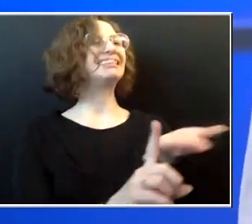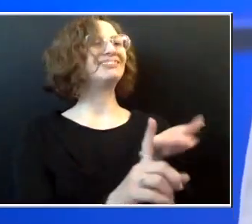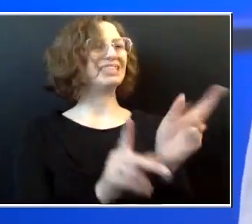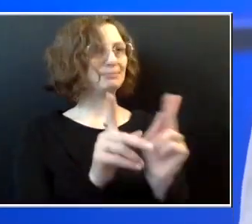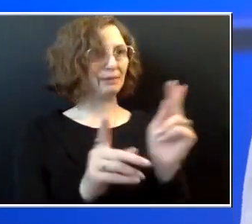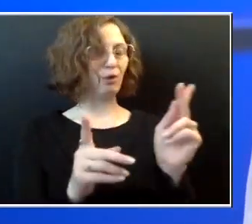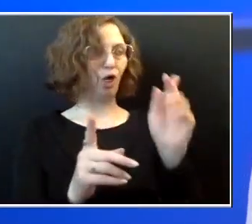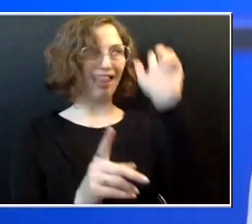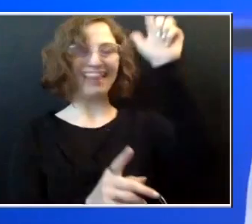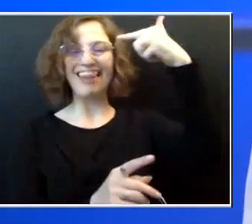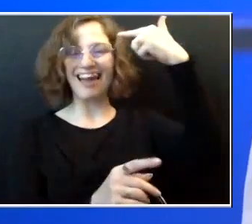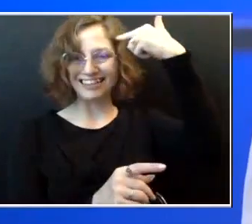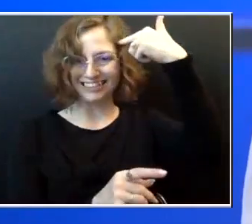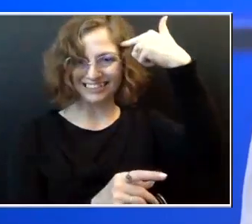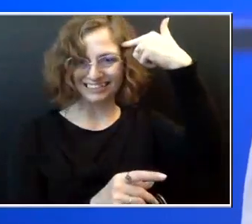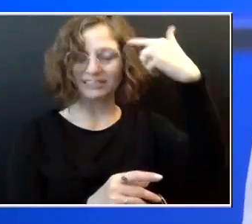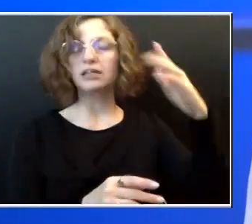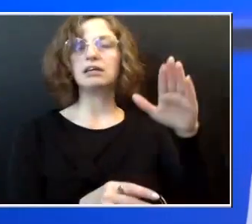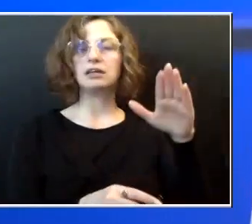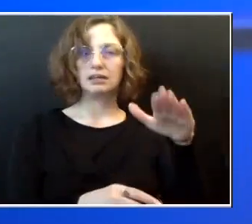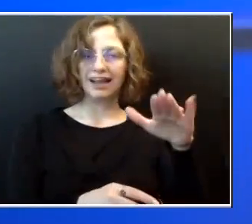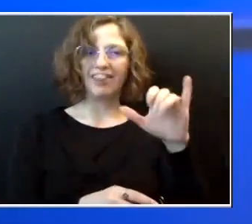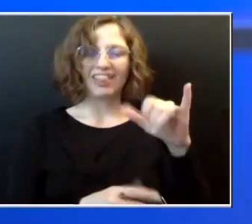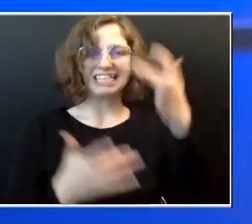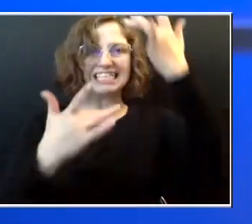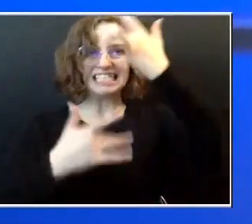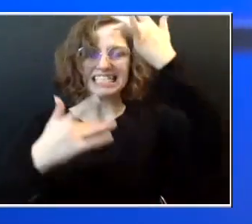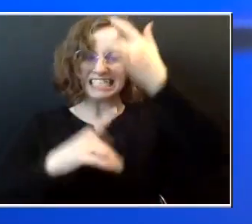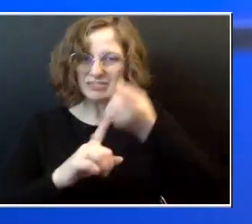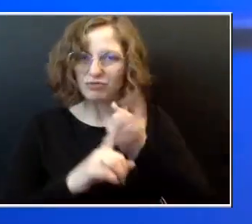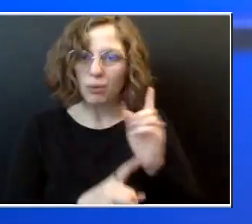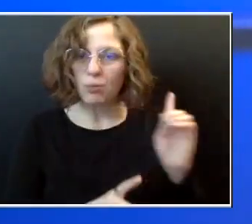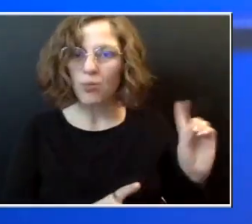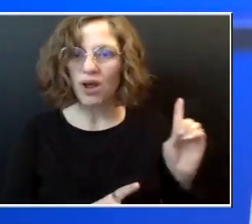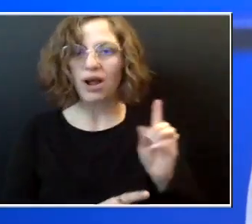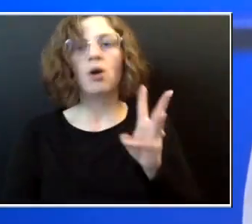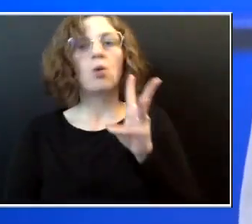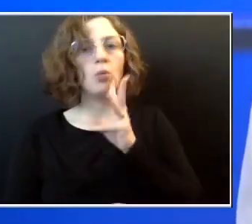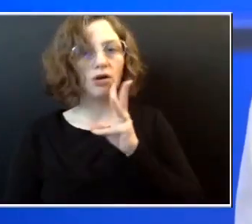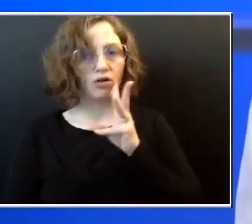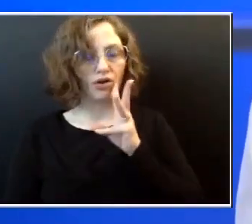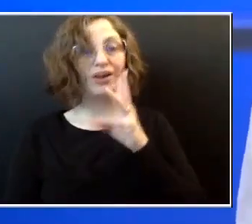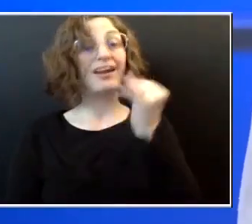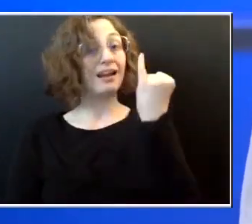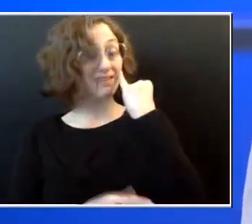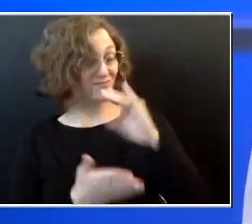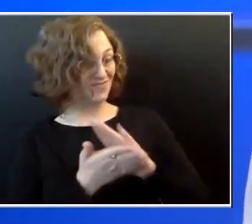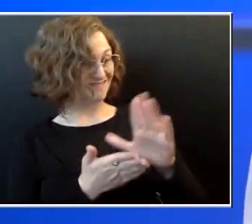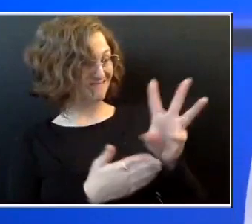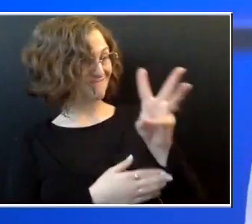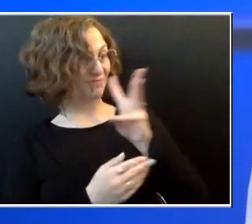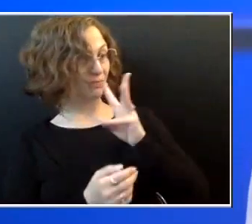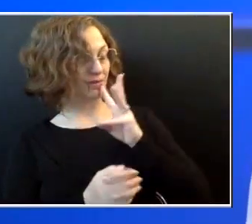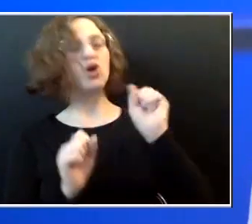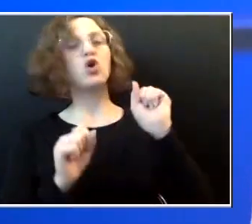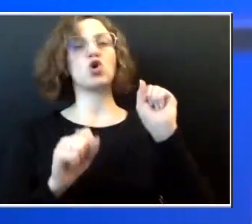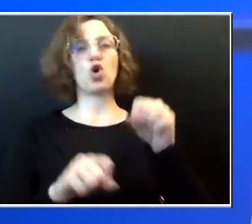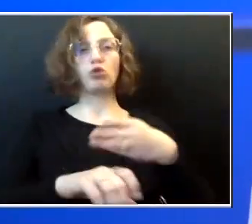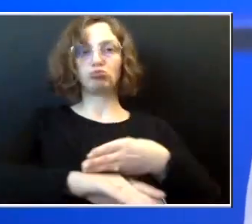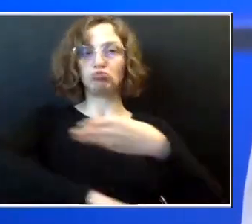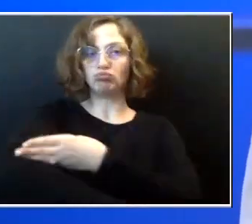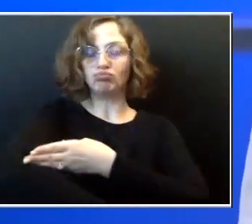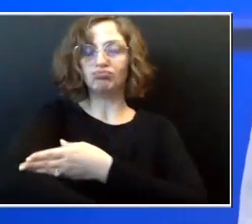time that this was a waterborne disease, and that if you cleaned up your water, you could change things, and just followed in suit. Before